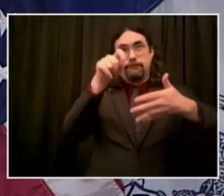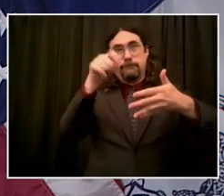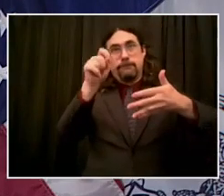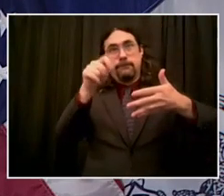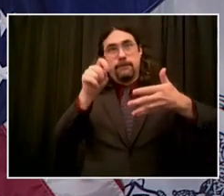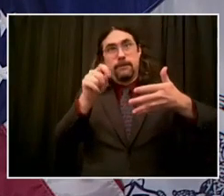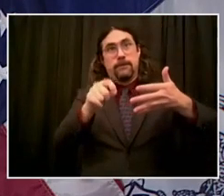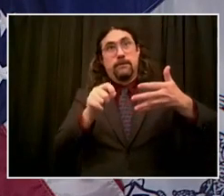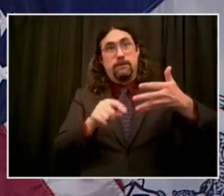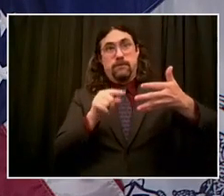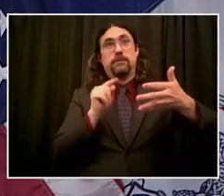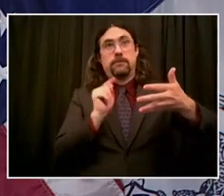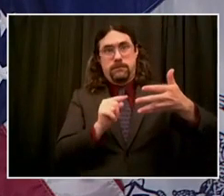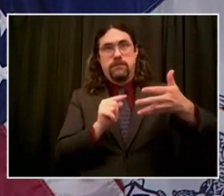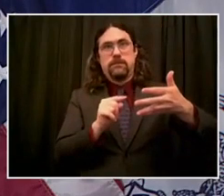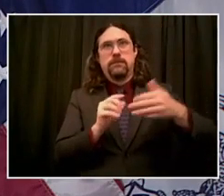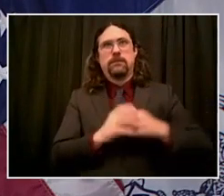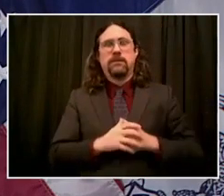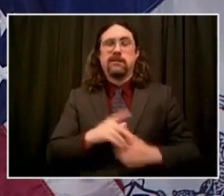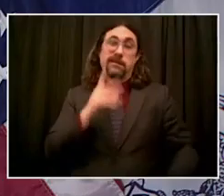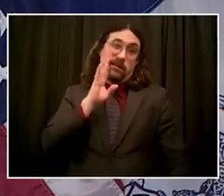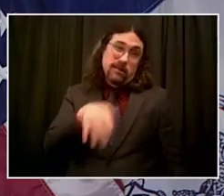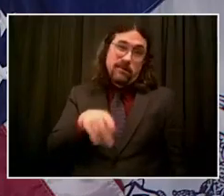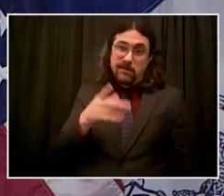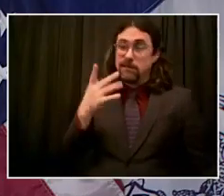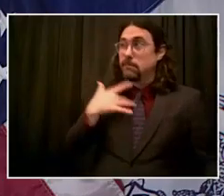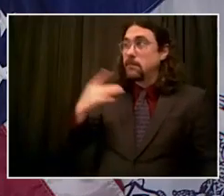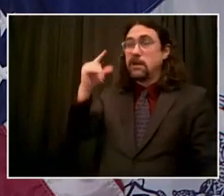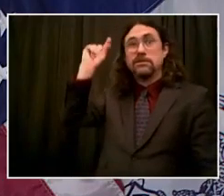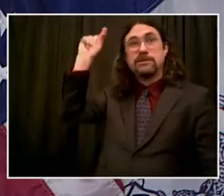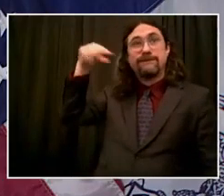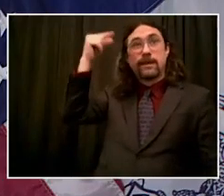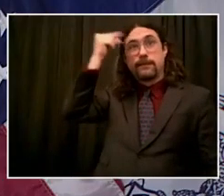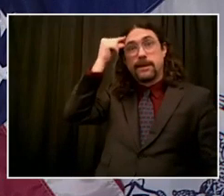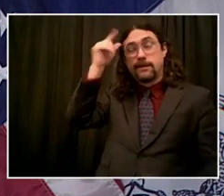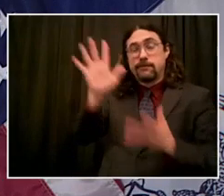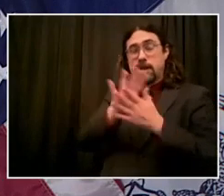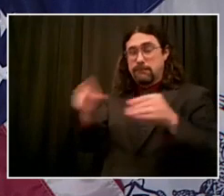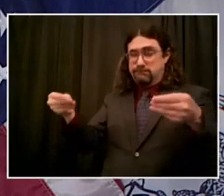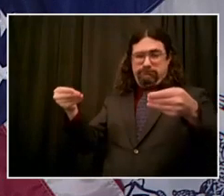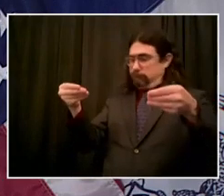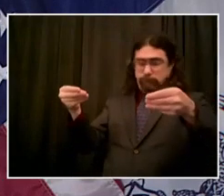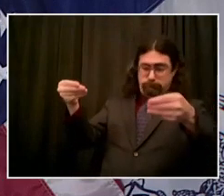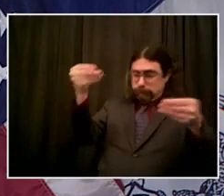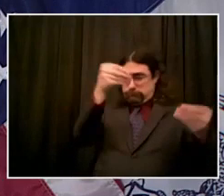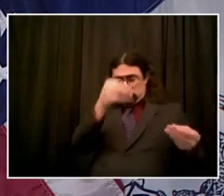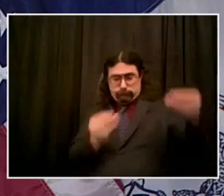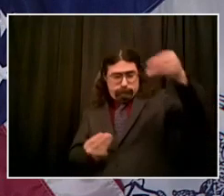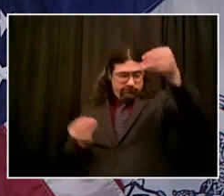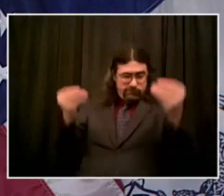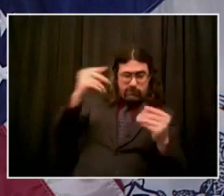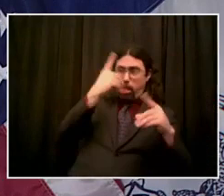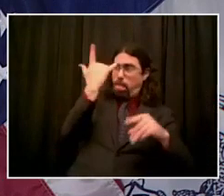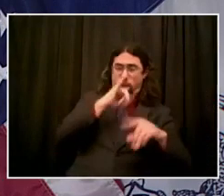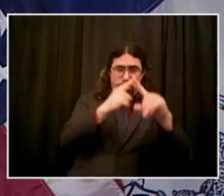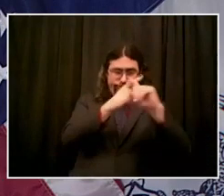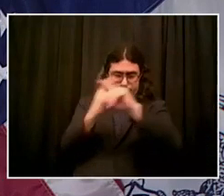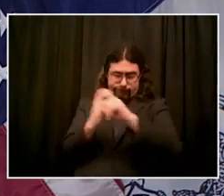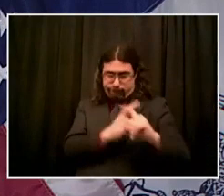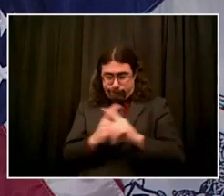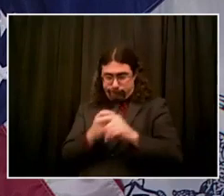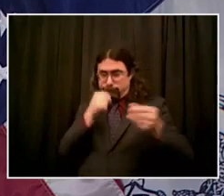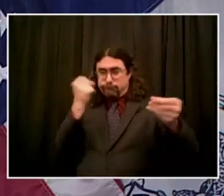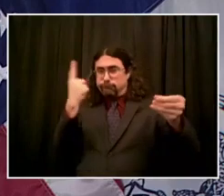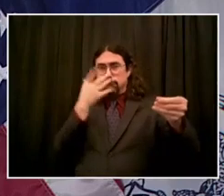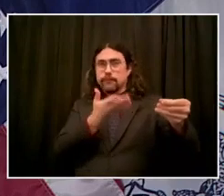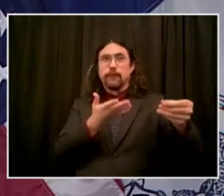they're preparing, and you know that it's pretty straightforward what you need to do. But you're exactly right. You know, fine-tuning it down to what exactly does it mean